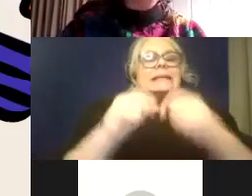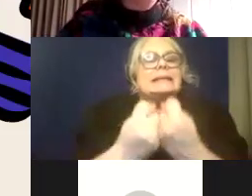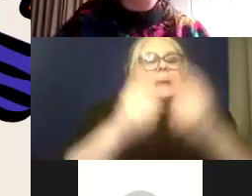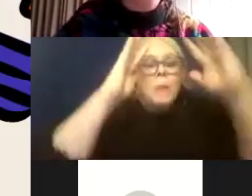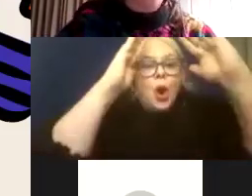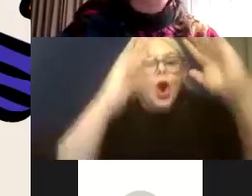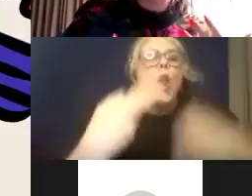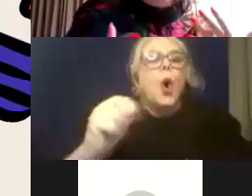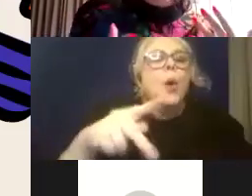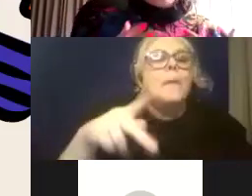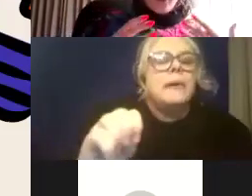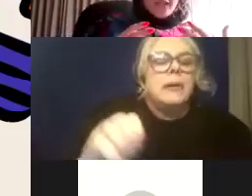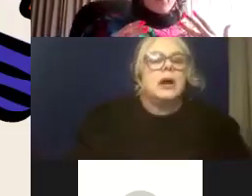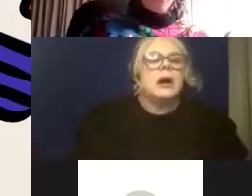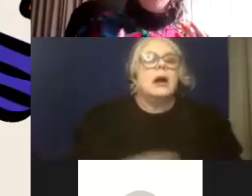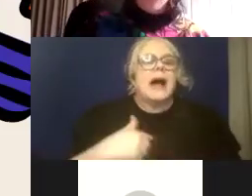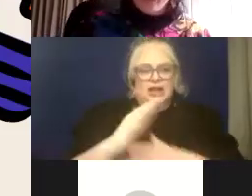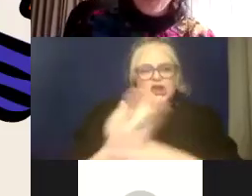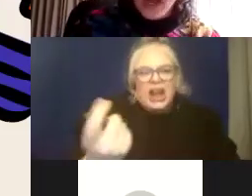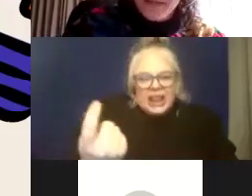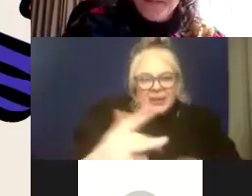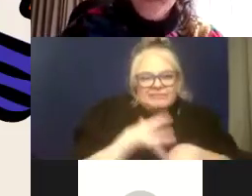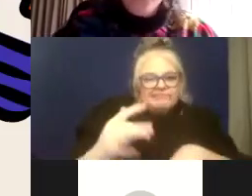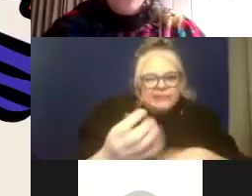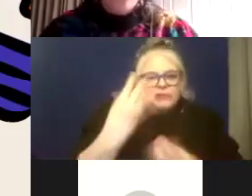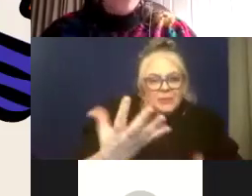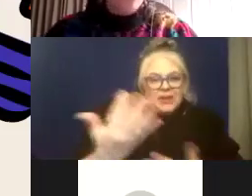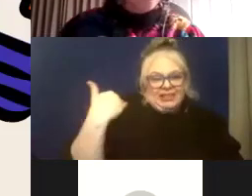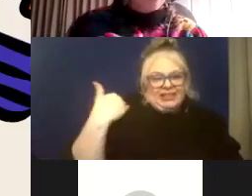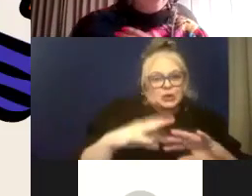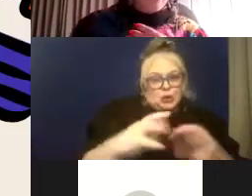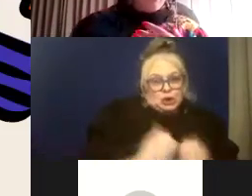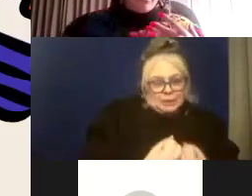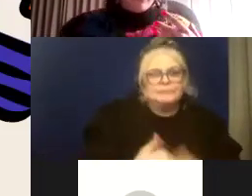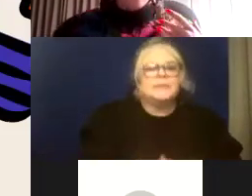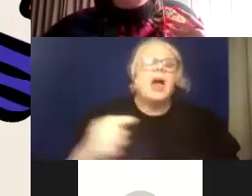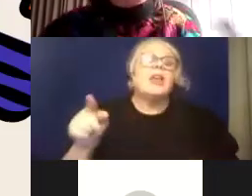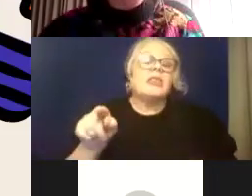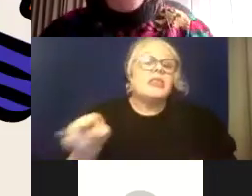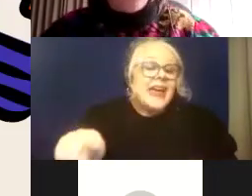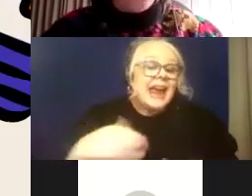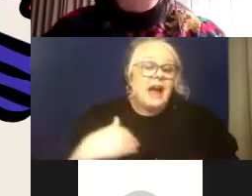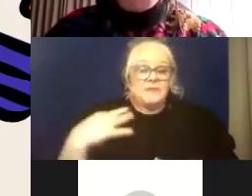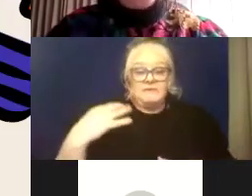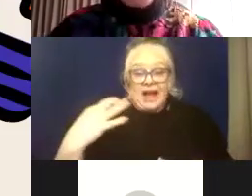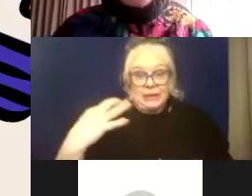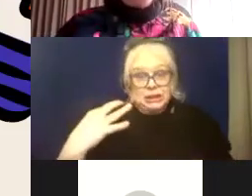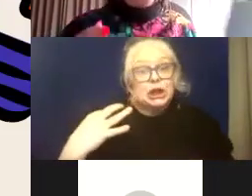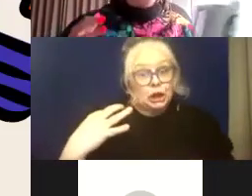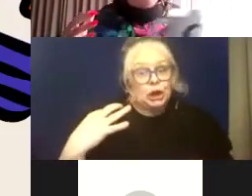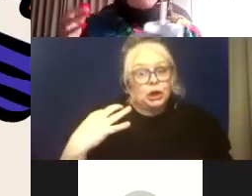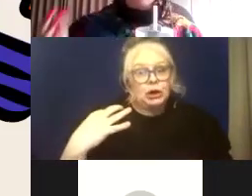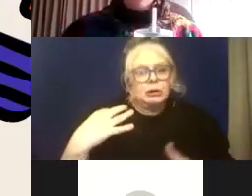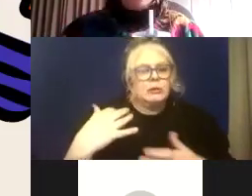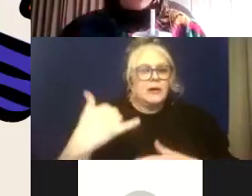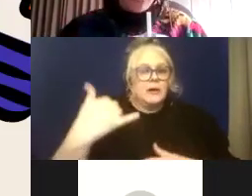time. They have a volunteer-based peer support helpline that it is entirely manned by volunteers